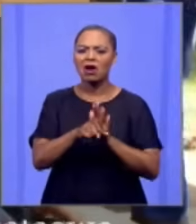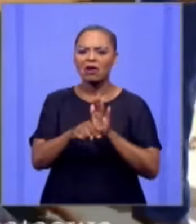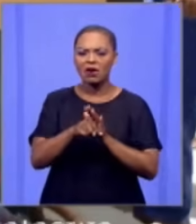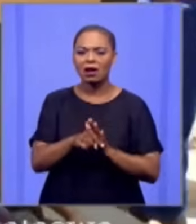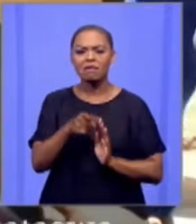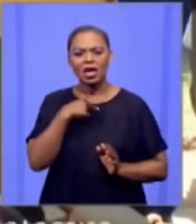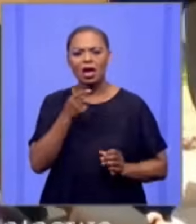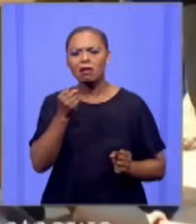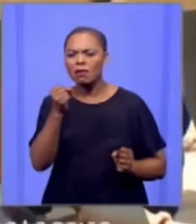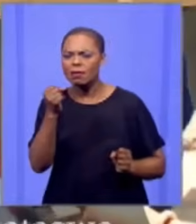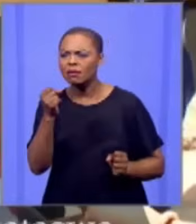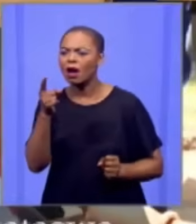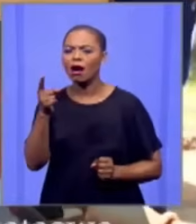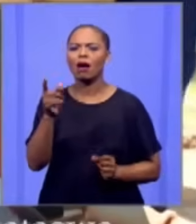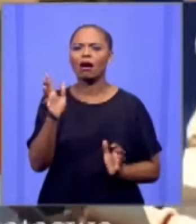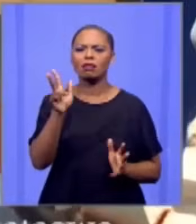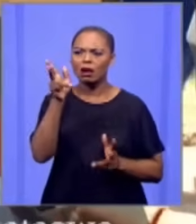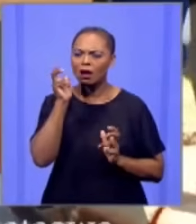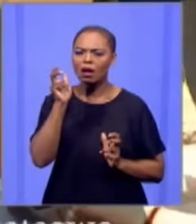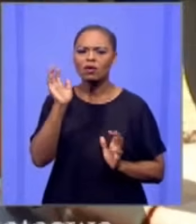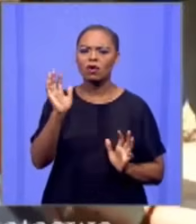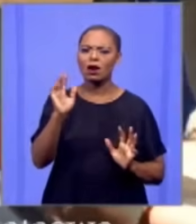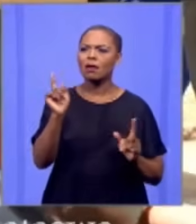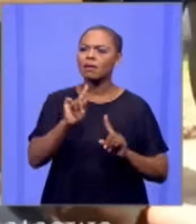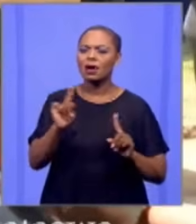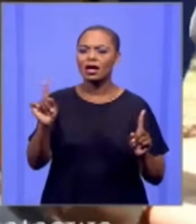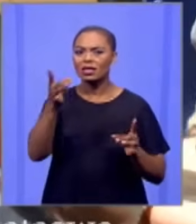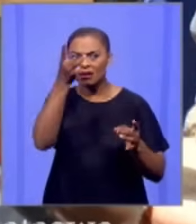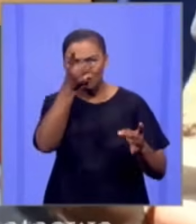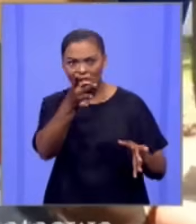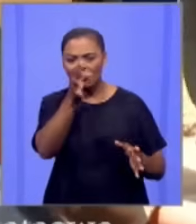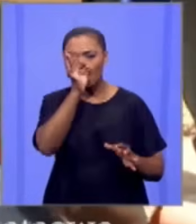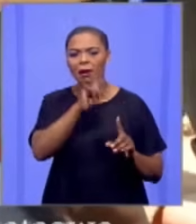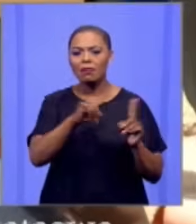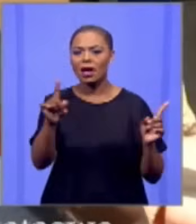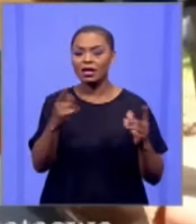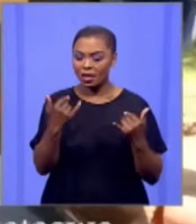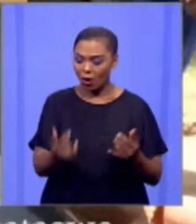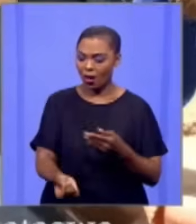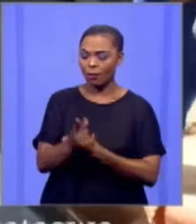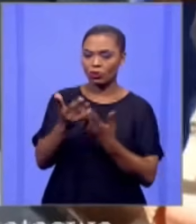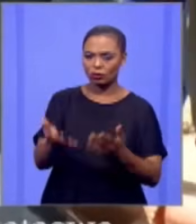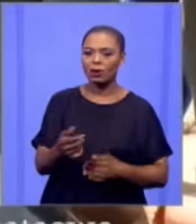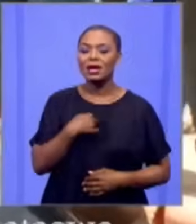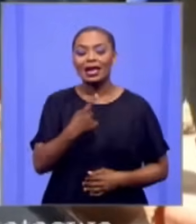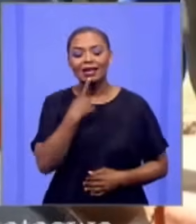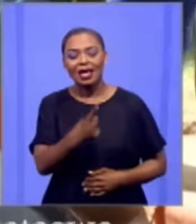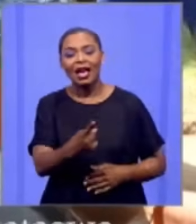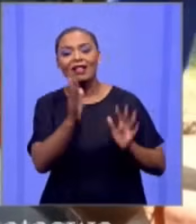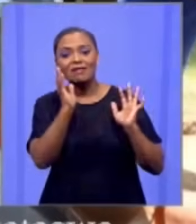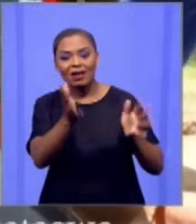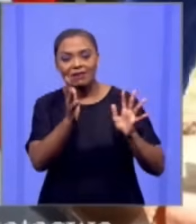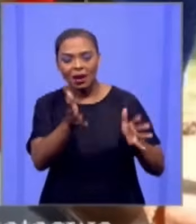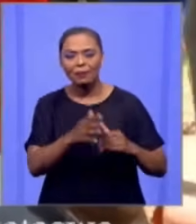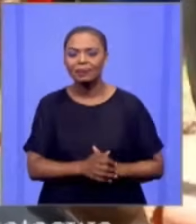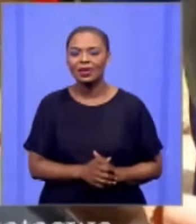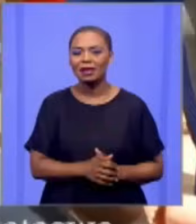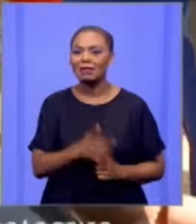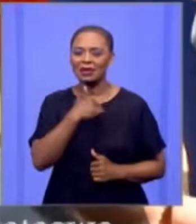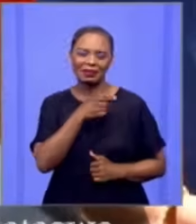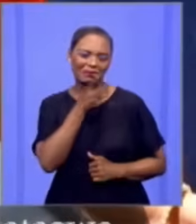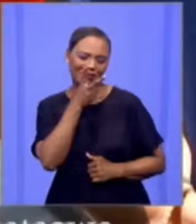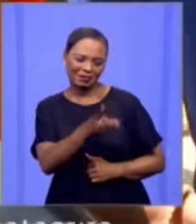disa ga ka ba itsala go fihlela maemo na itsala ebile ke bua ke re ha ke rate